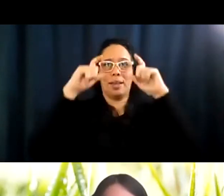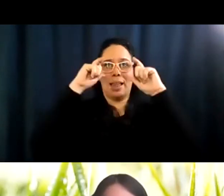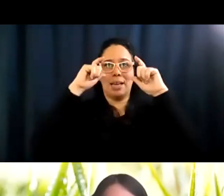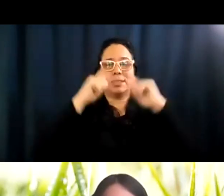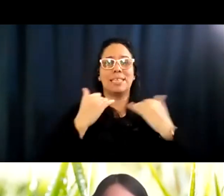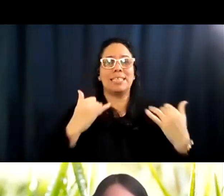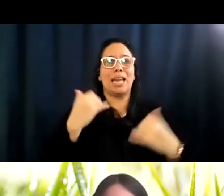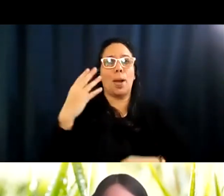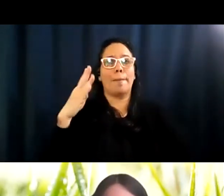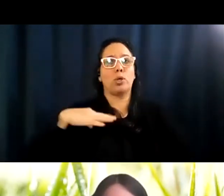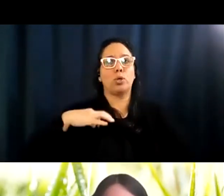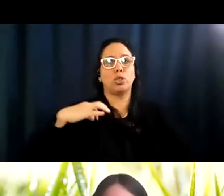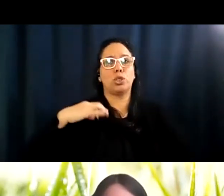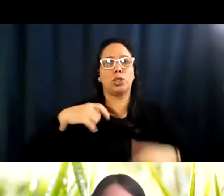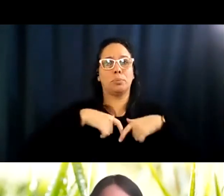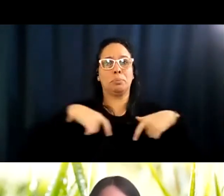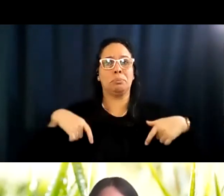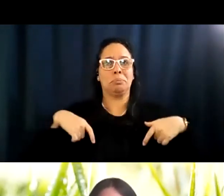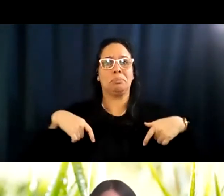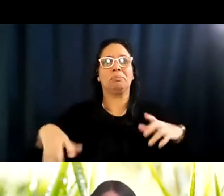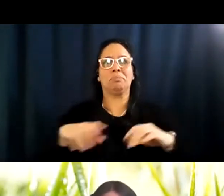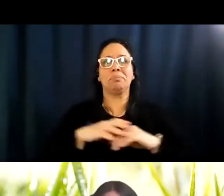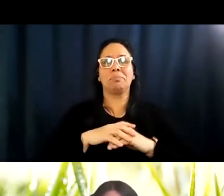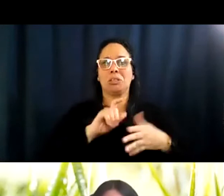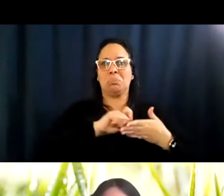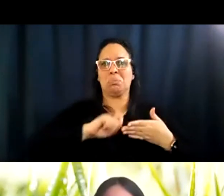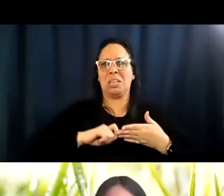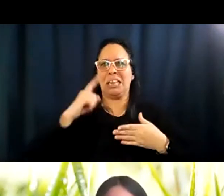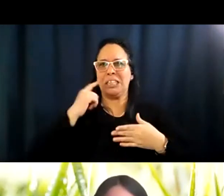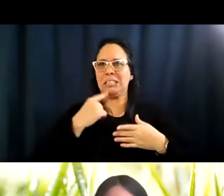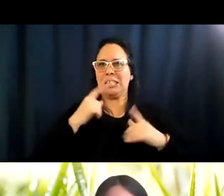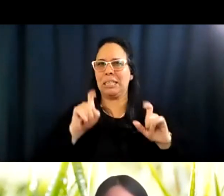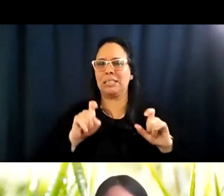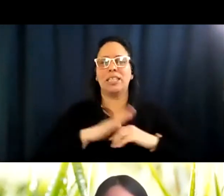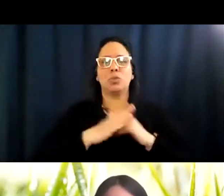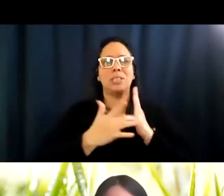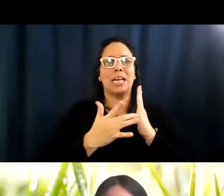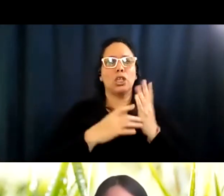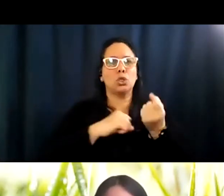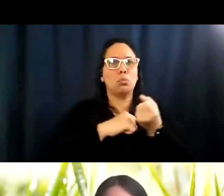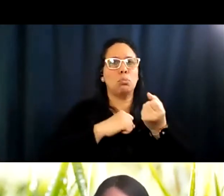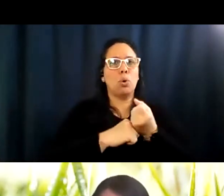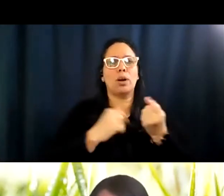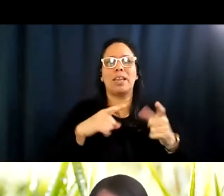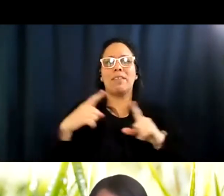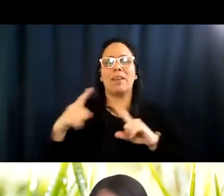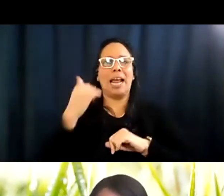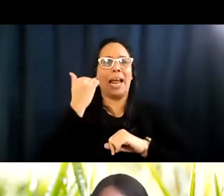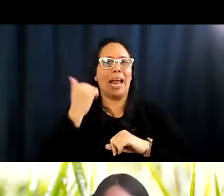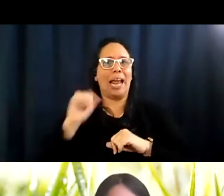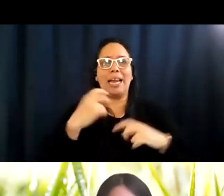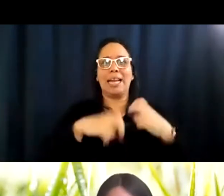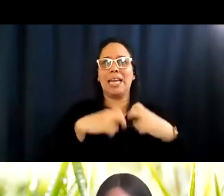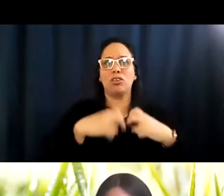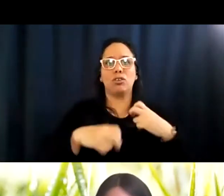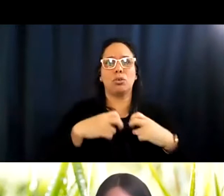t-shirt with text across the front. She will be our technical support for this event. If you have any issues or questions during the program, please feel free to message her